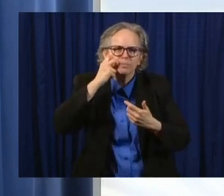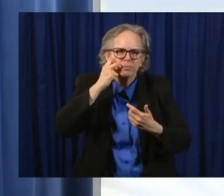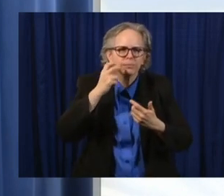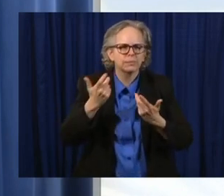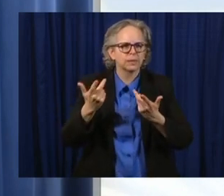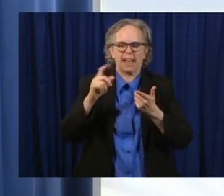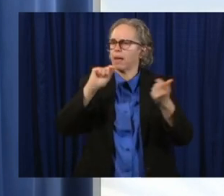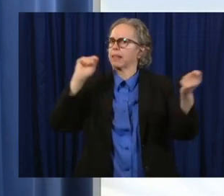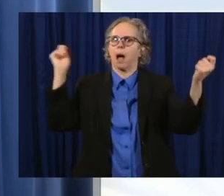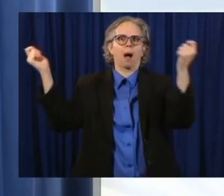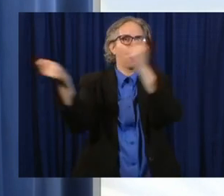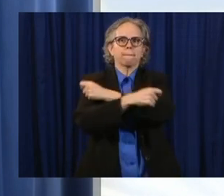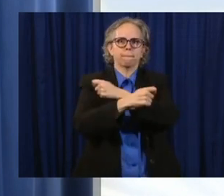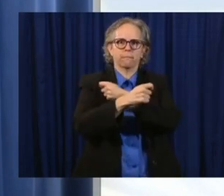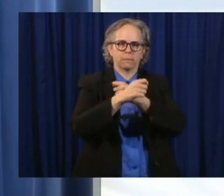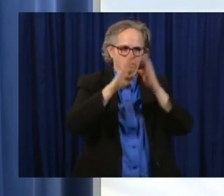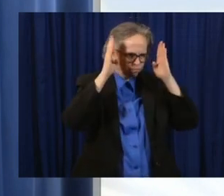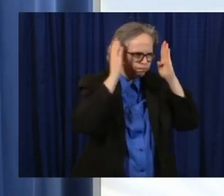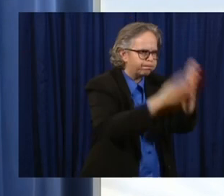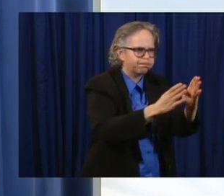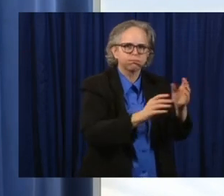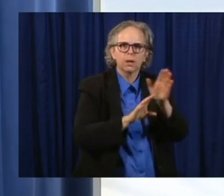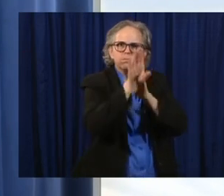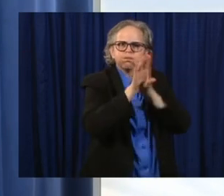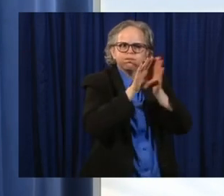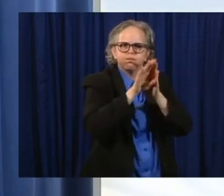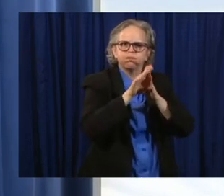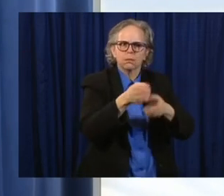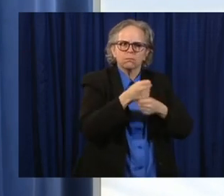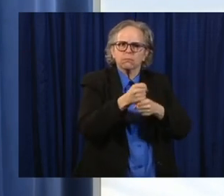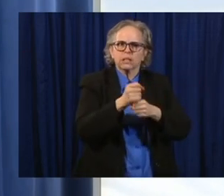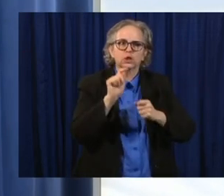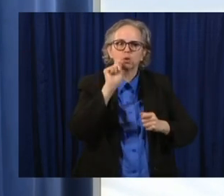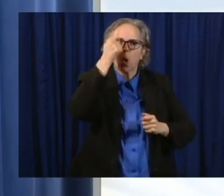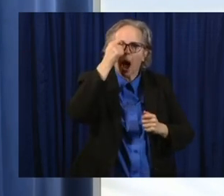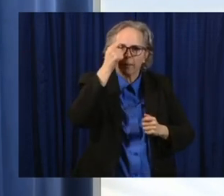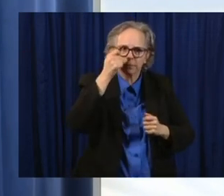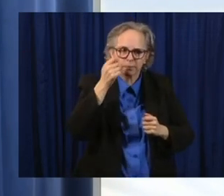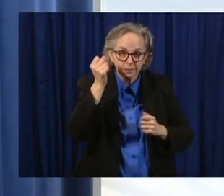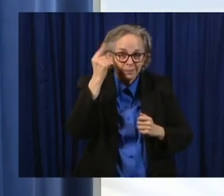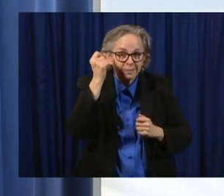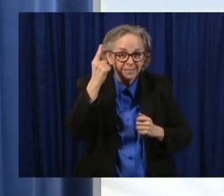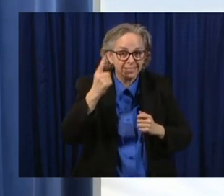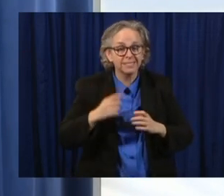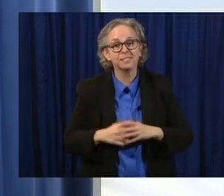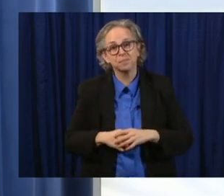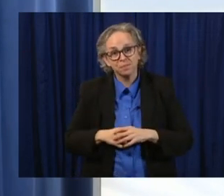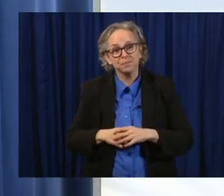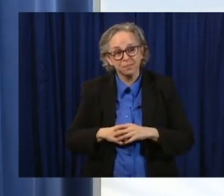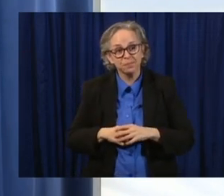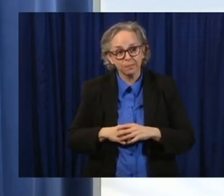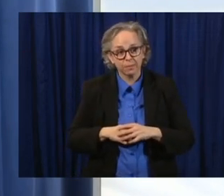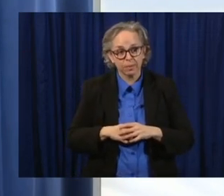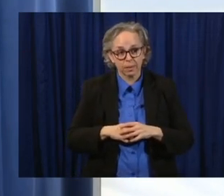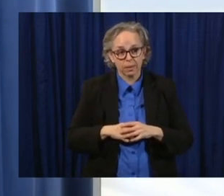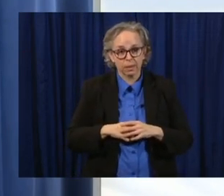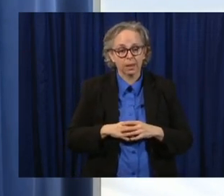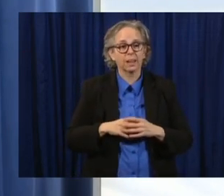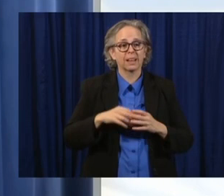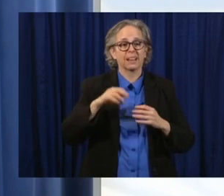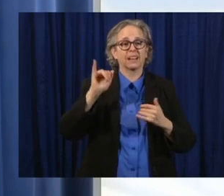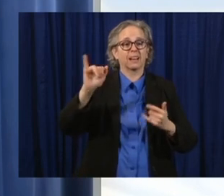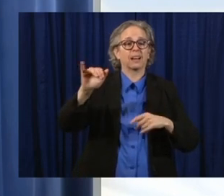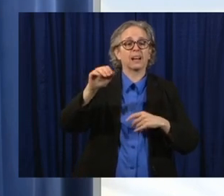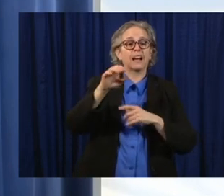secure the specifications to manufacture swabs, and they got that from Formlabs, a 3D printing company in